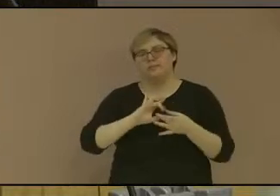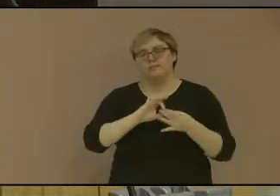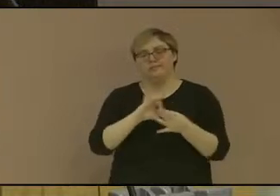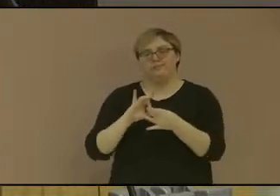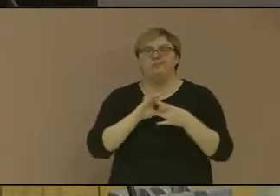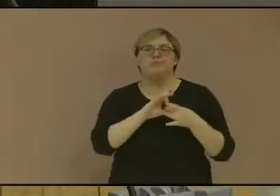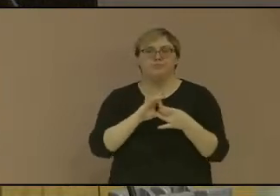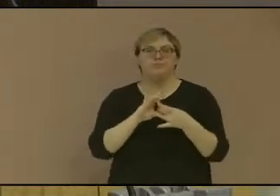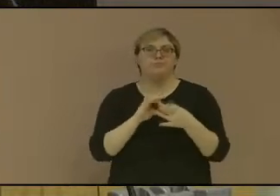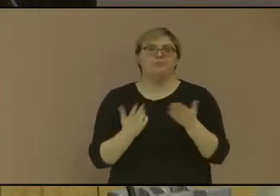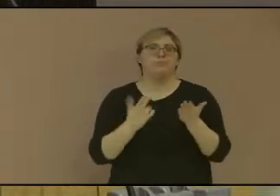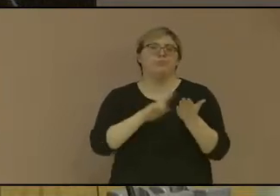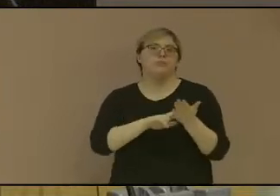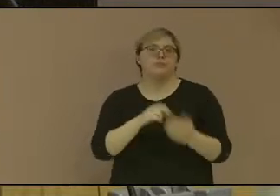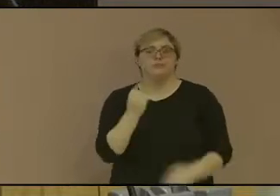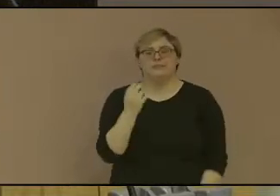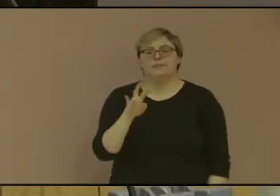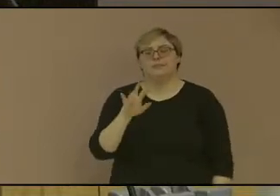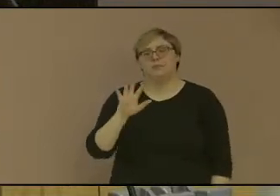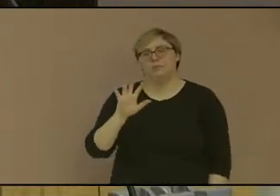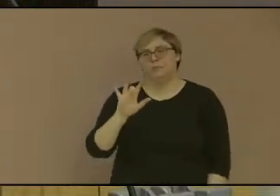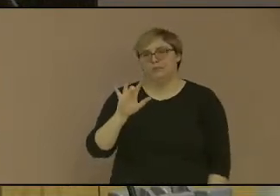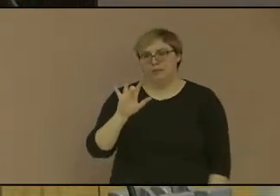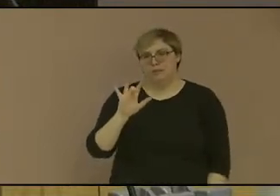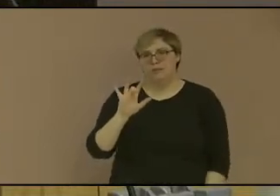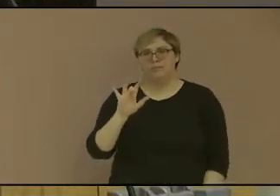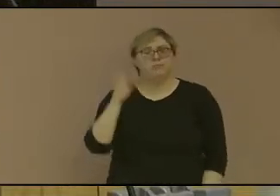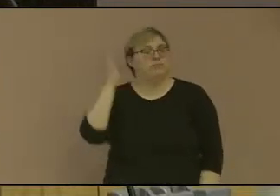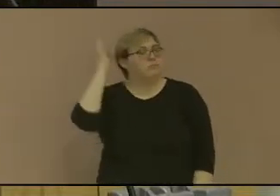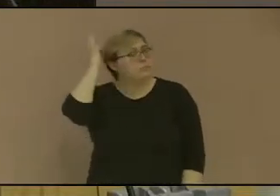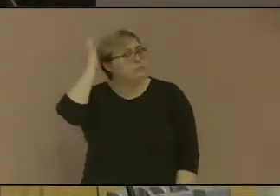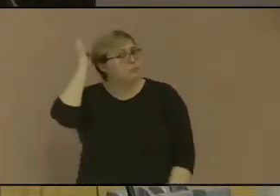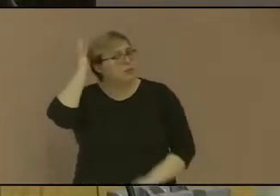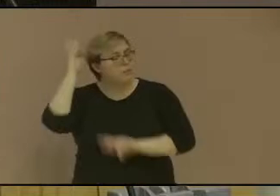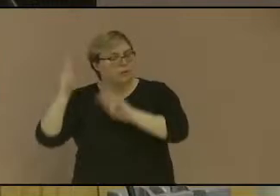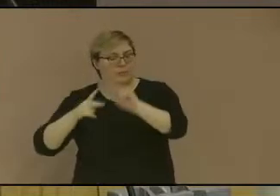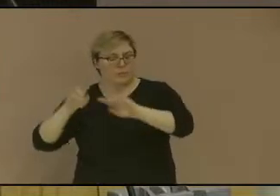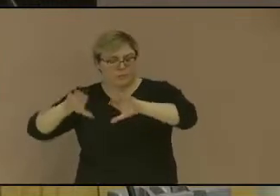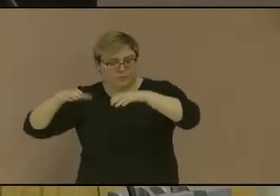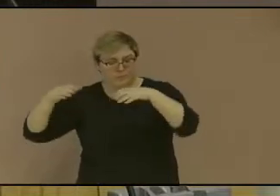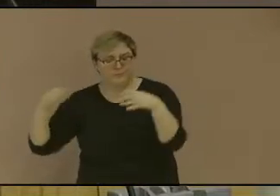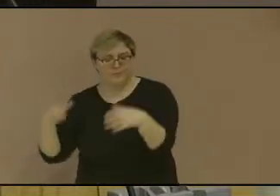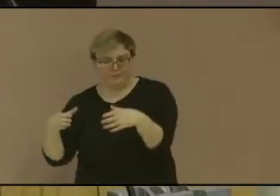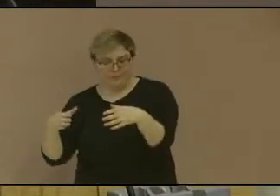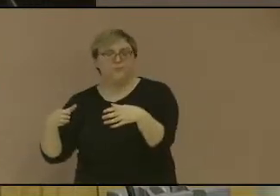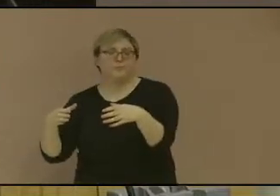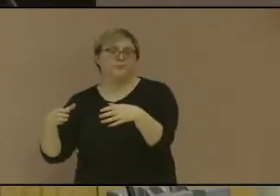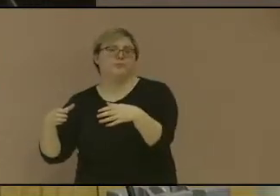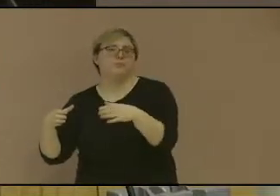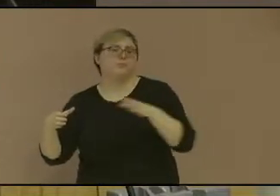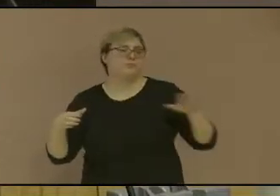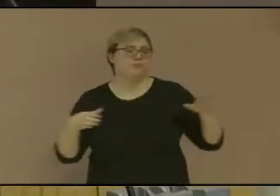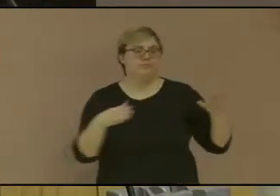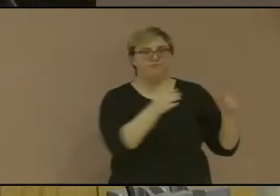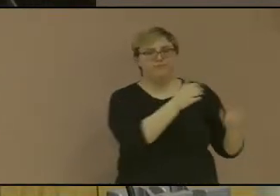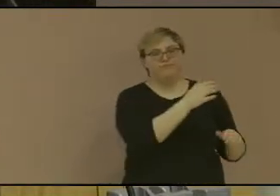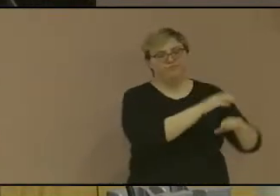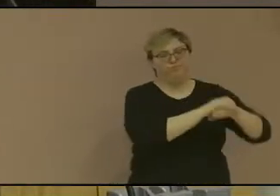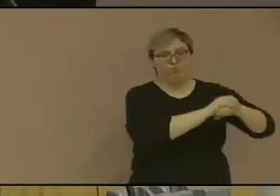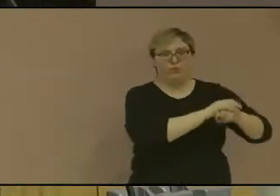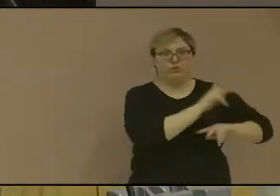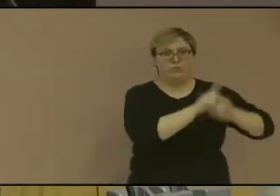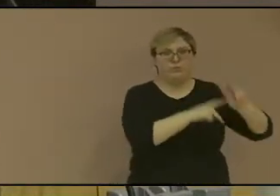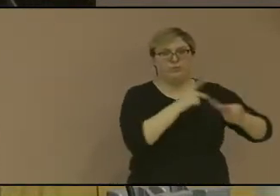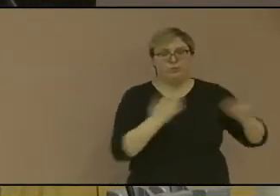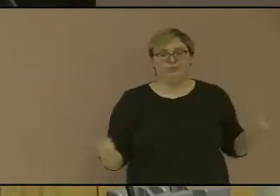in 1725, between the Mi'kmaq, Passamaquoddy, and Wolastoq and the Crown. The